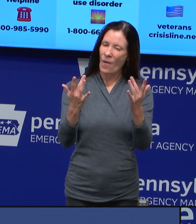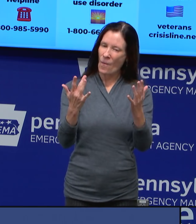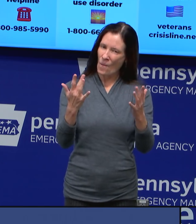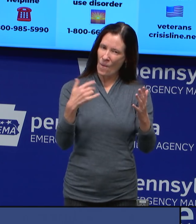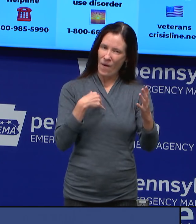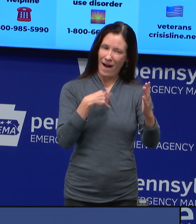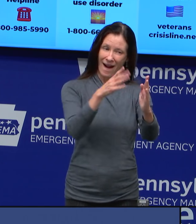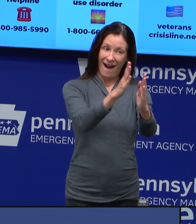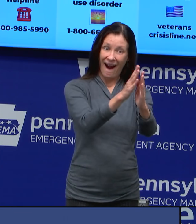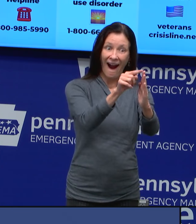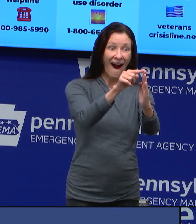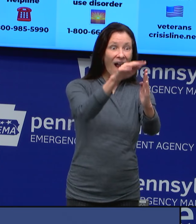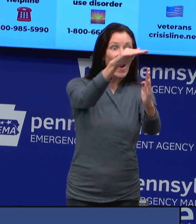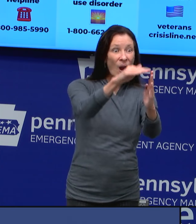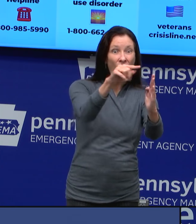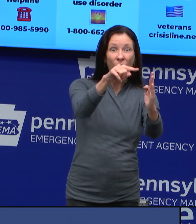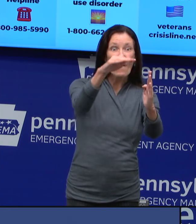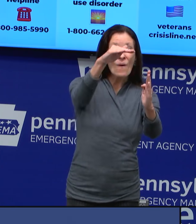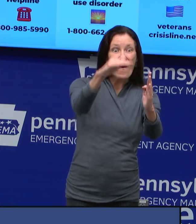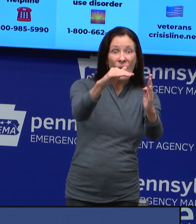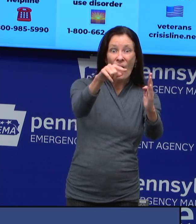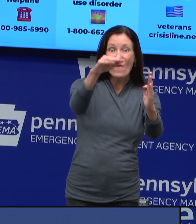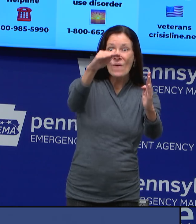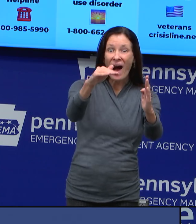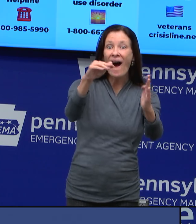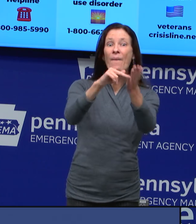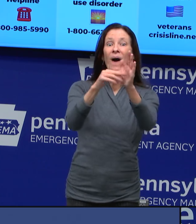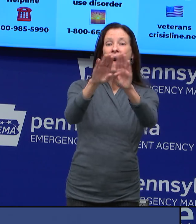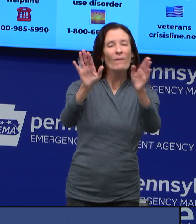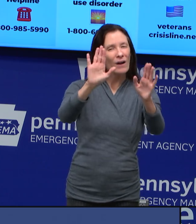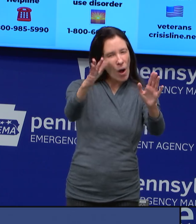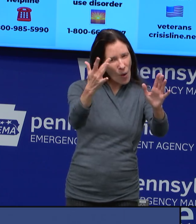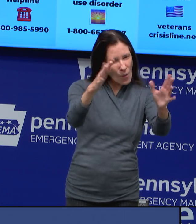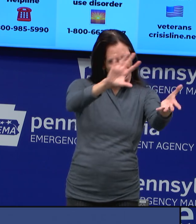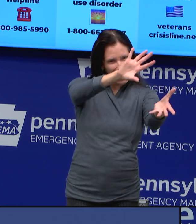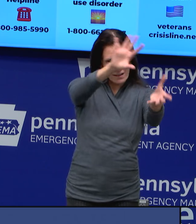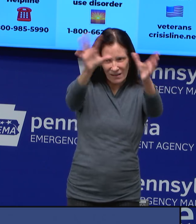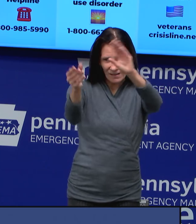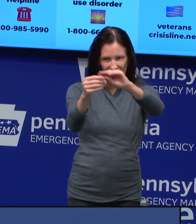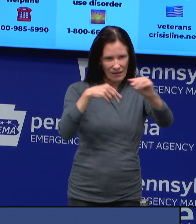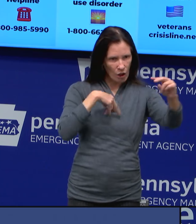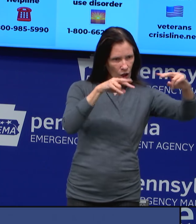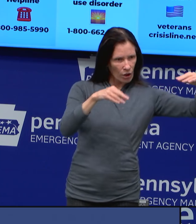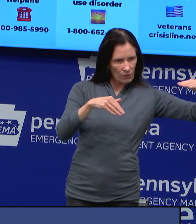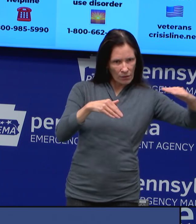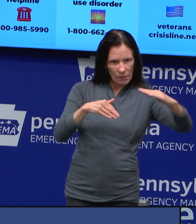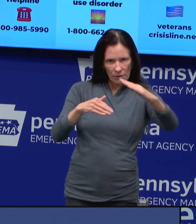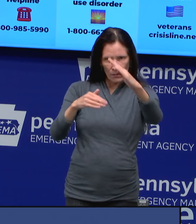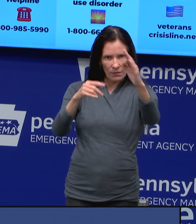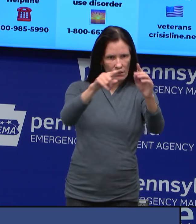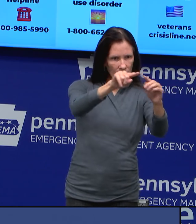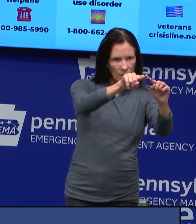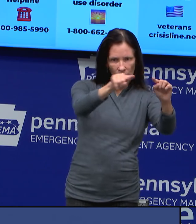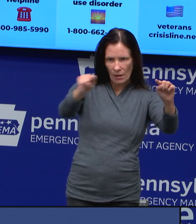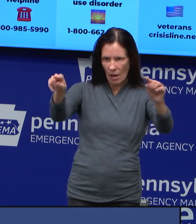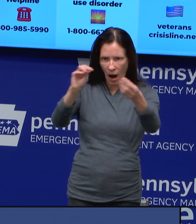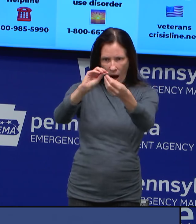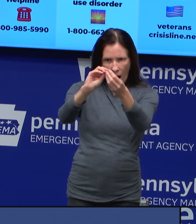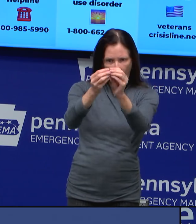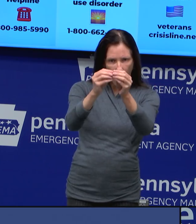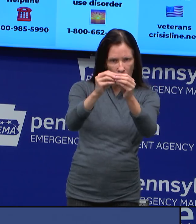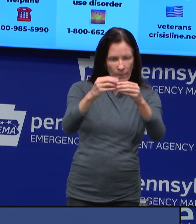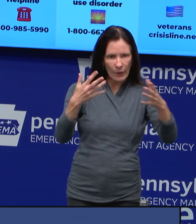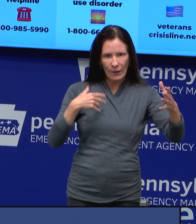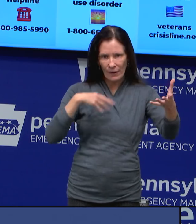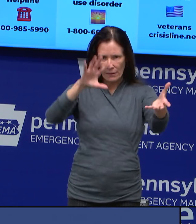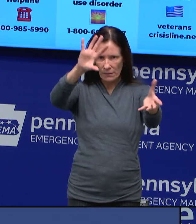to be looking at trends of cases over time, trends of hospitalizations over time, trends of deaths over time.